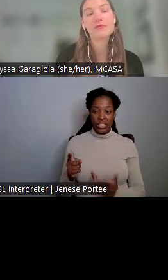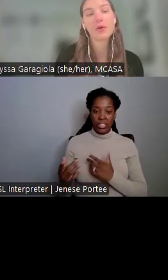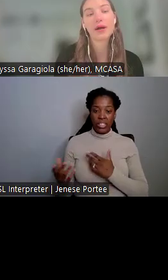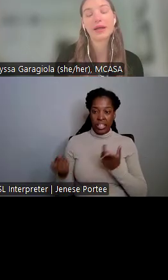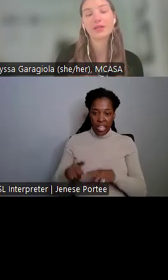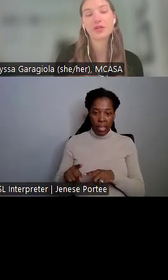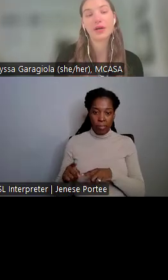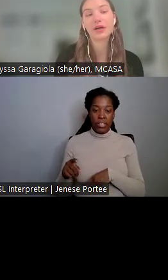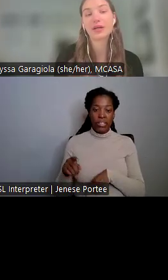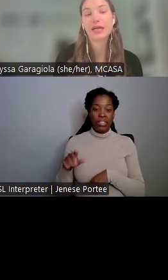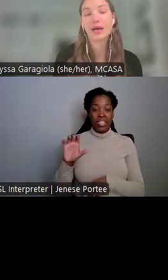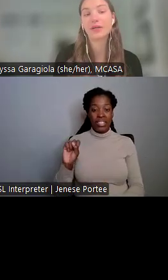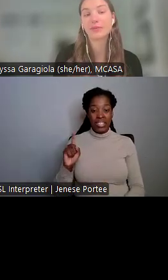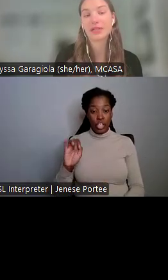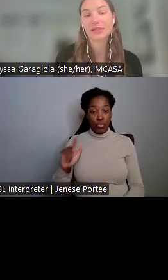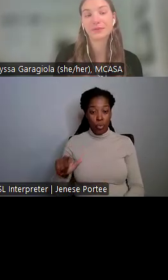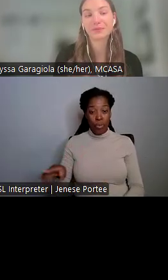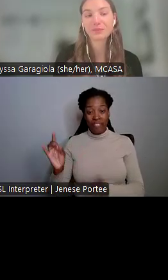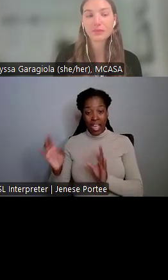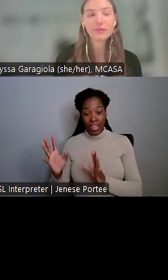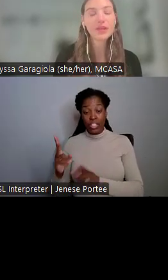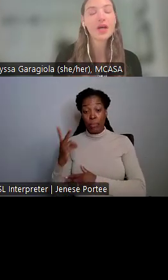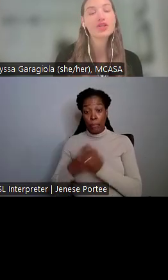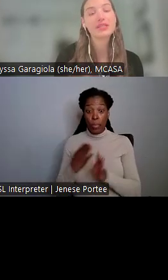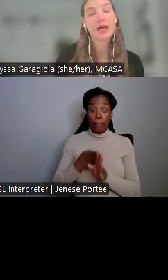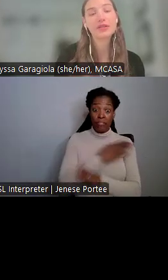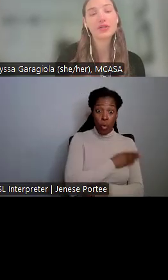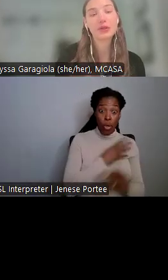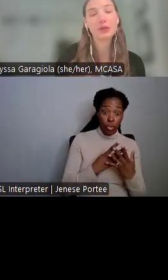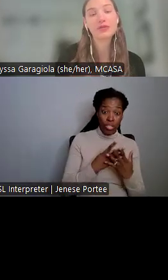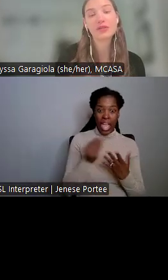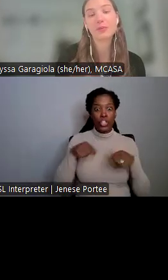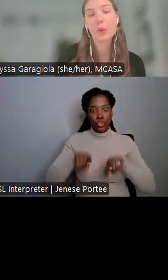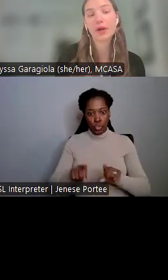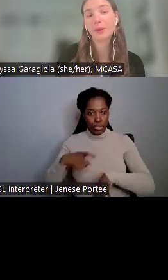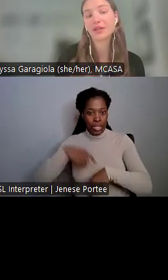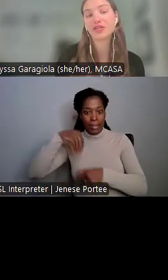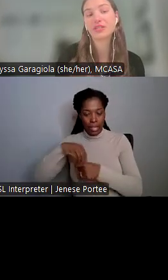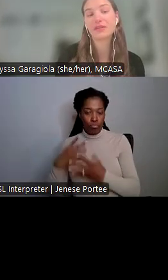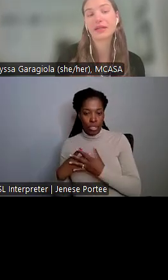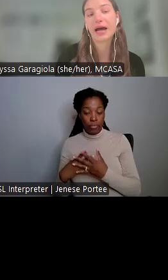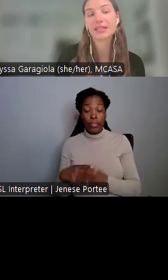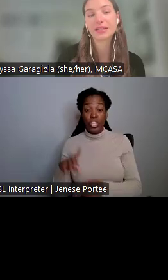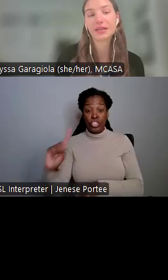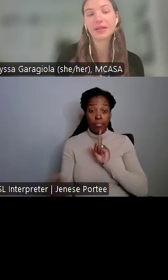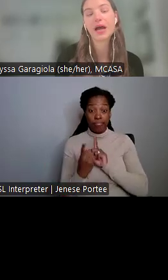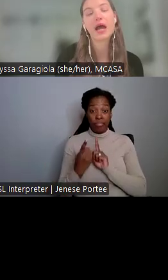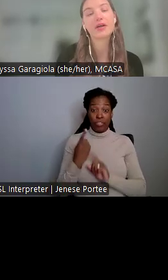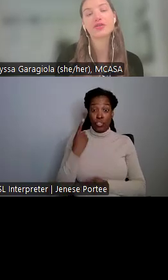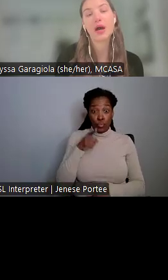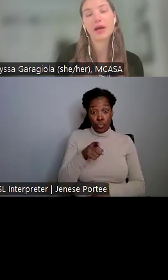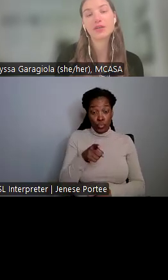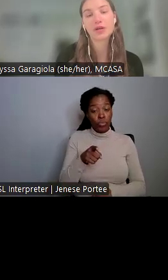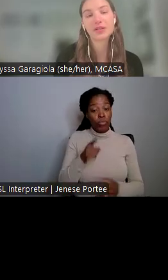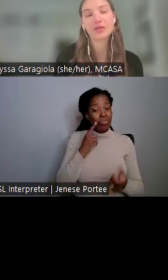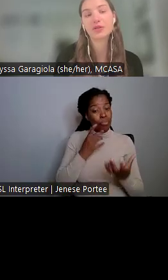both before and during her time in prison. She's coming to you for support because she is feeling isolated and